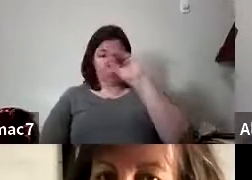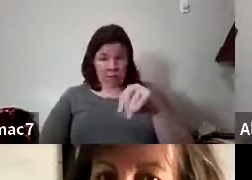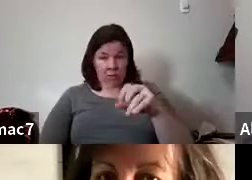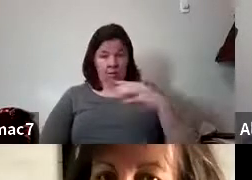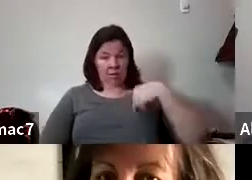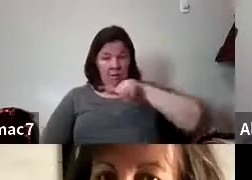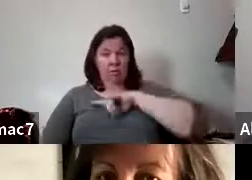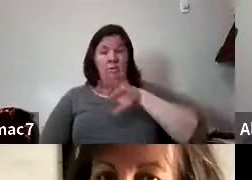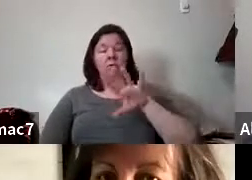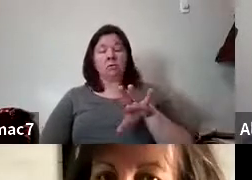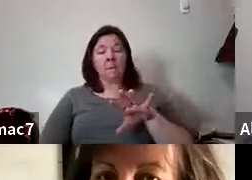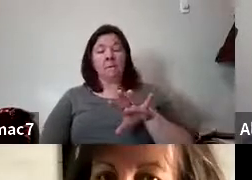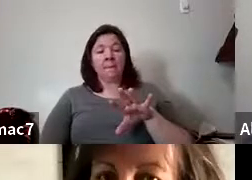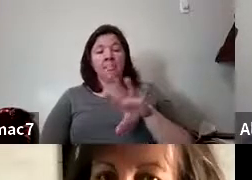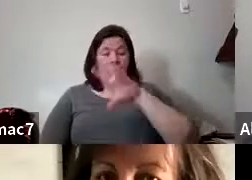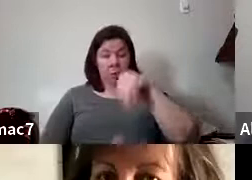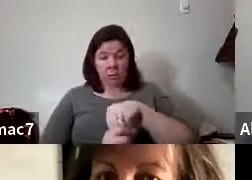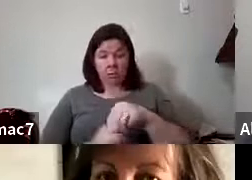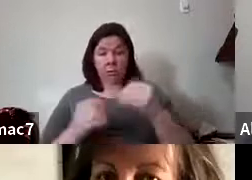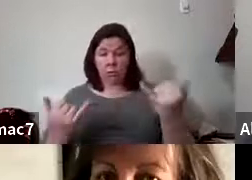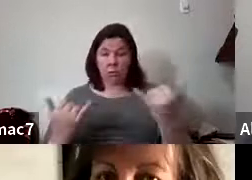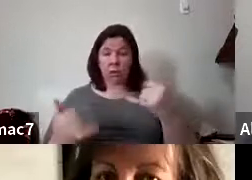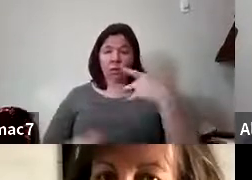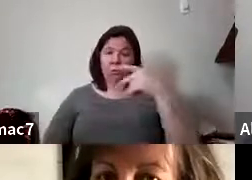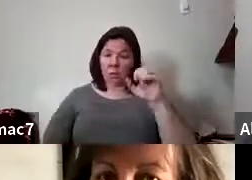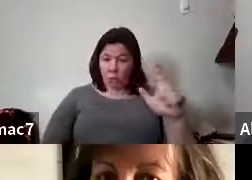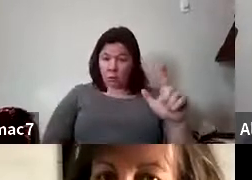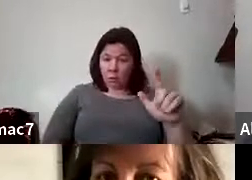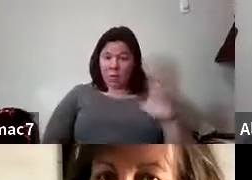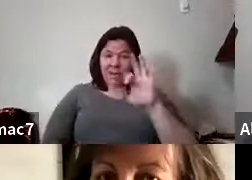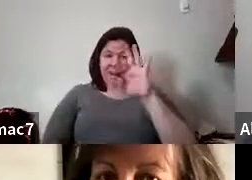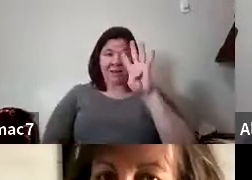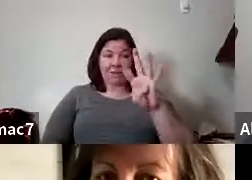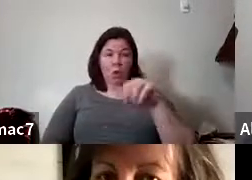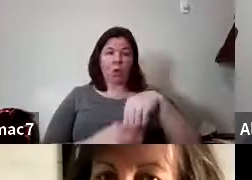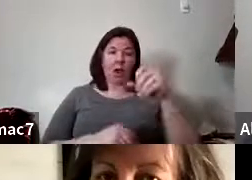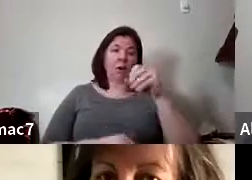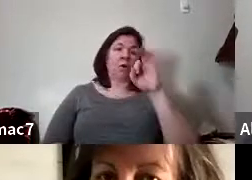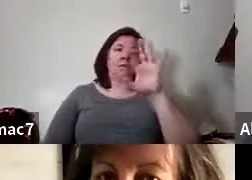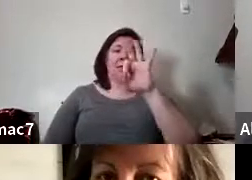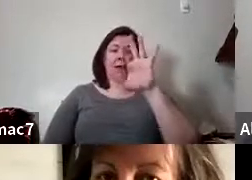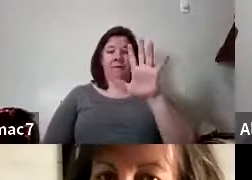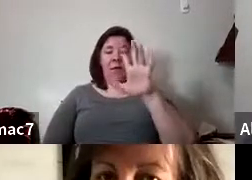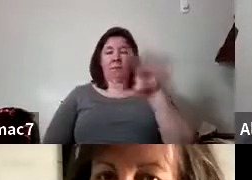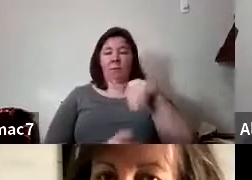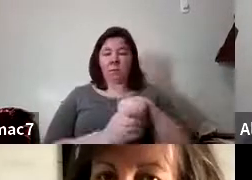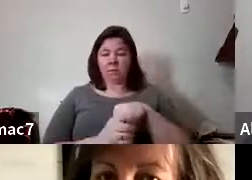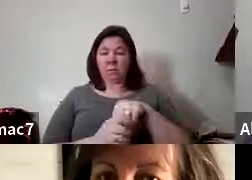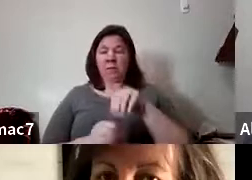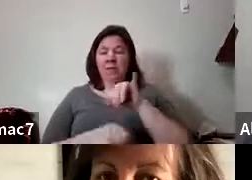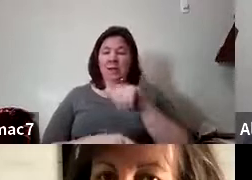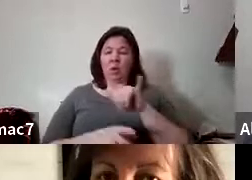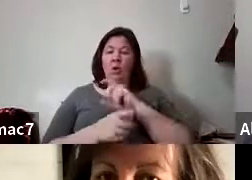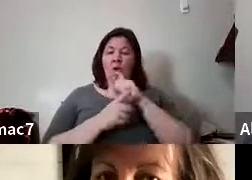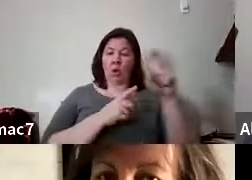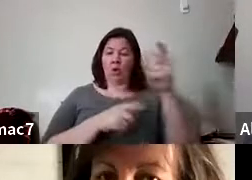us participated in today's poll. That's 94 out of 95 participants on the call right